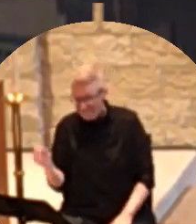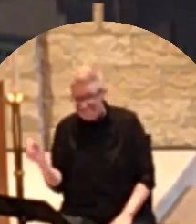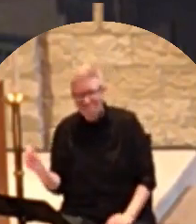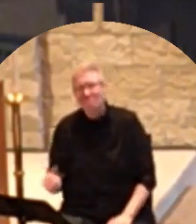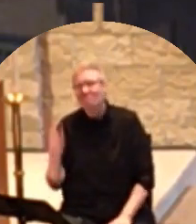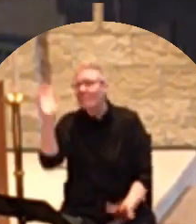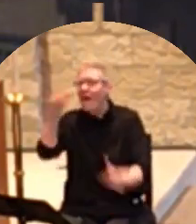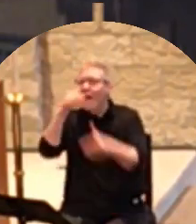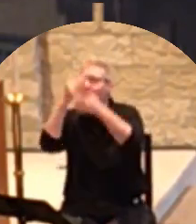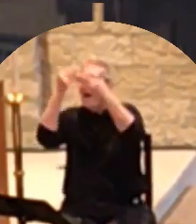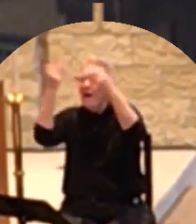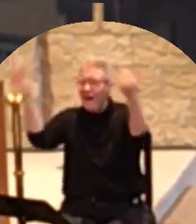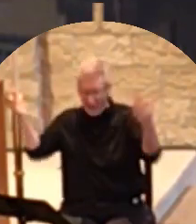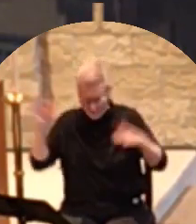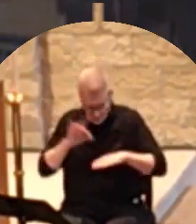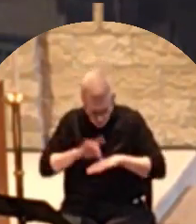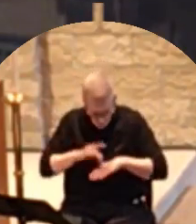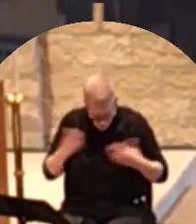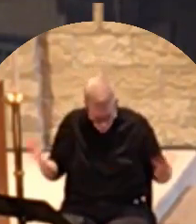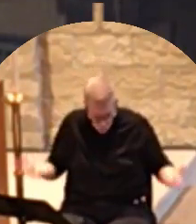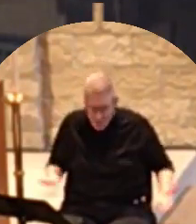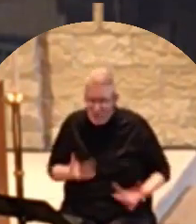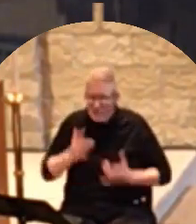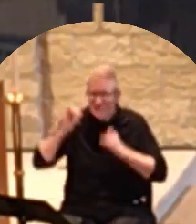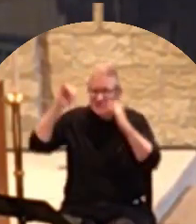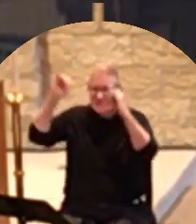Heaven's here on